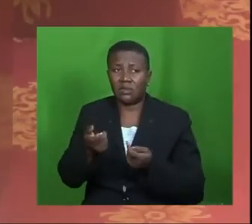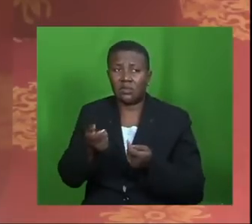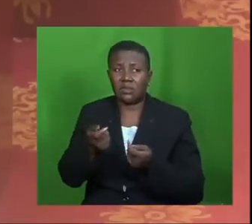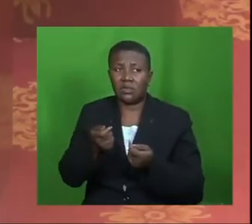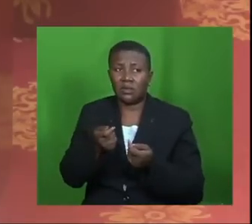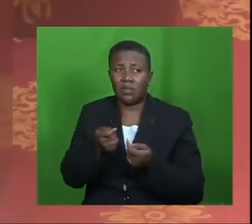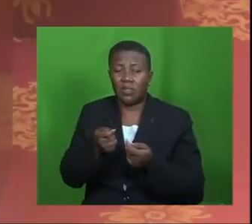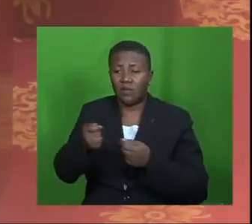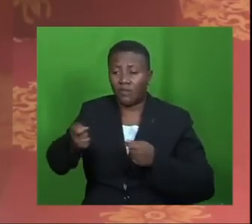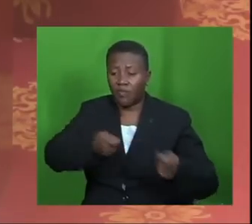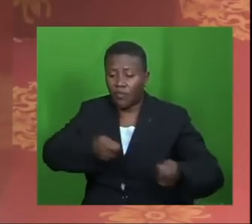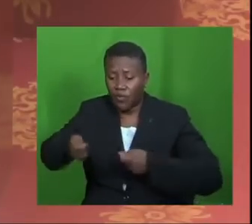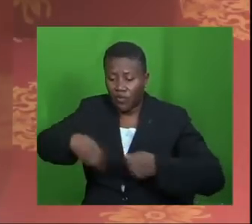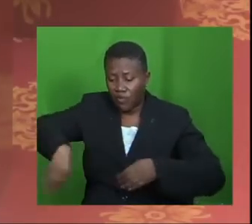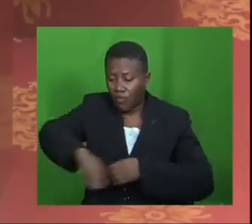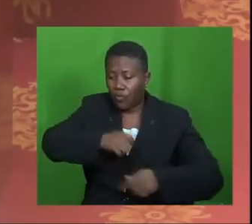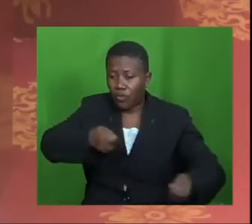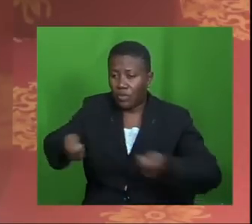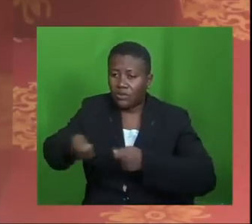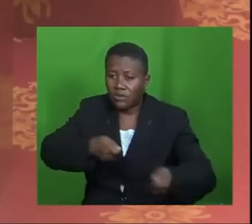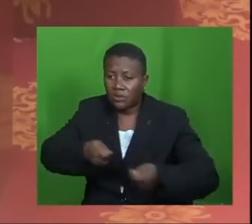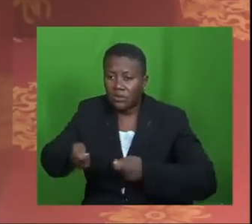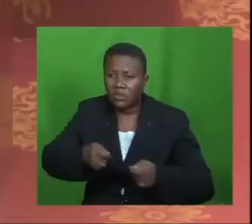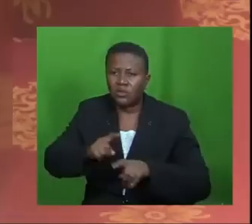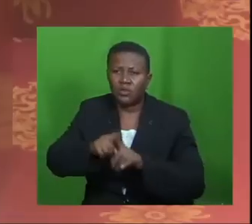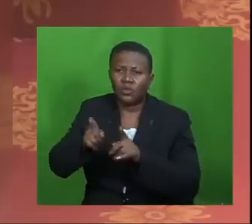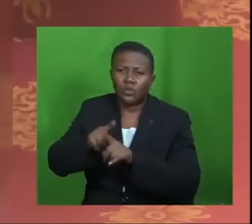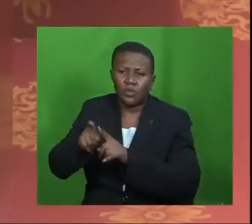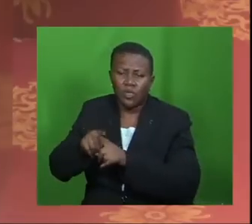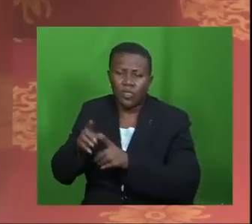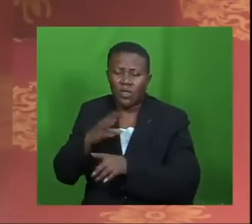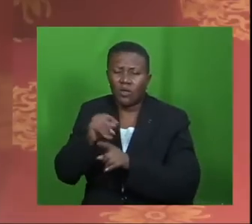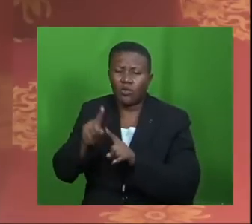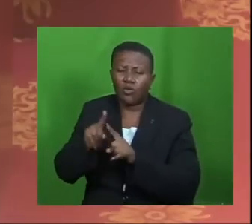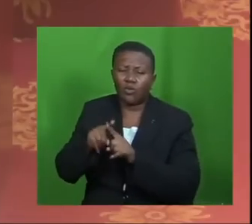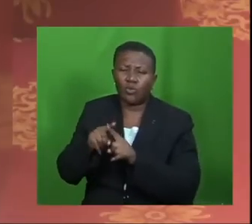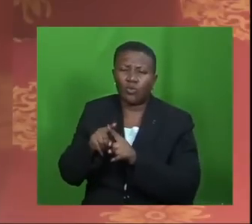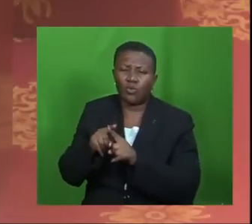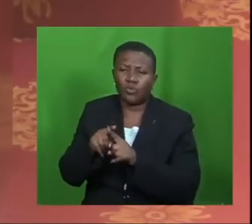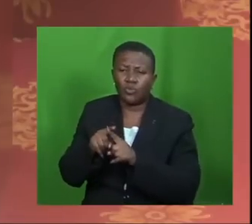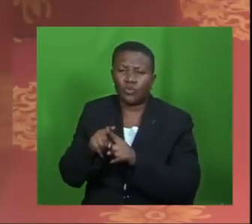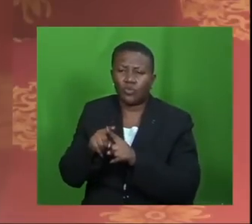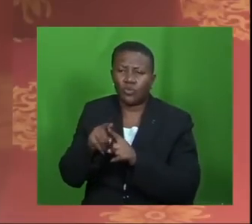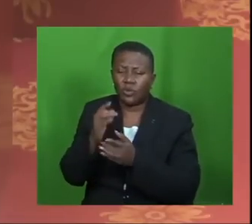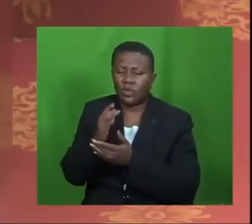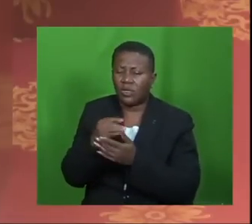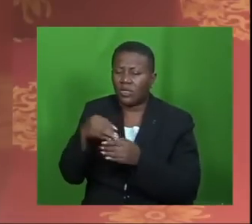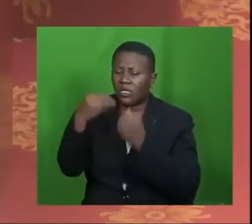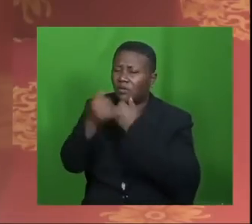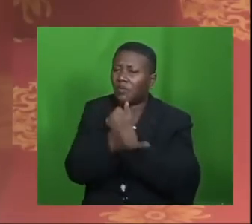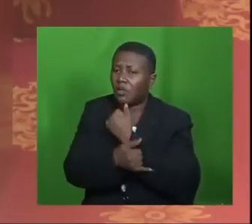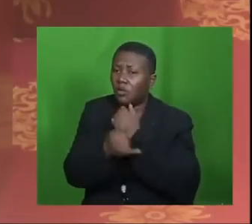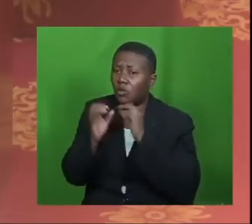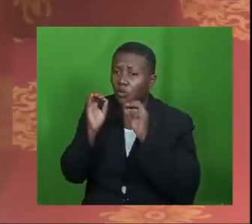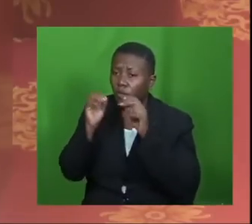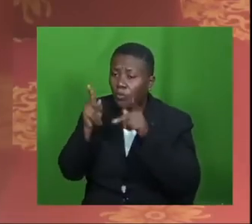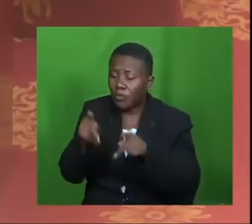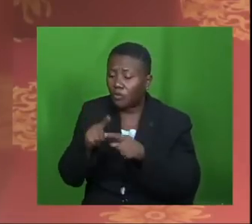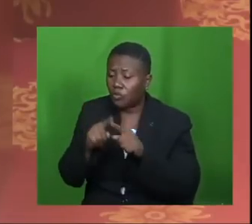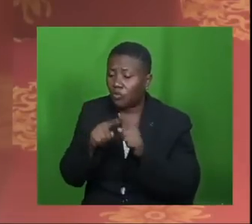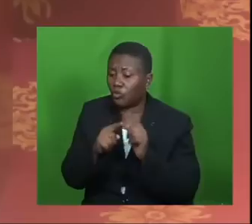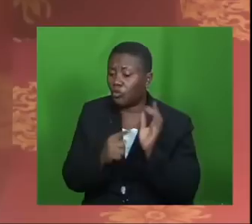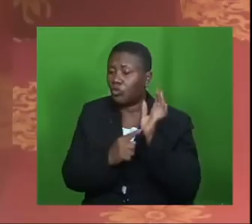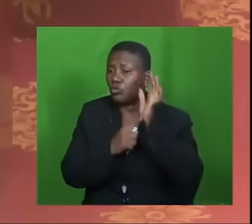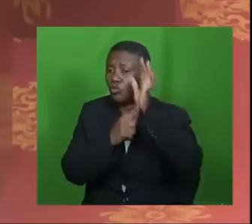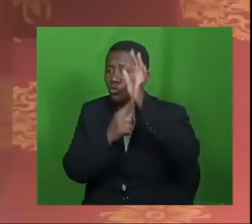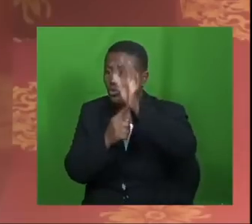global media covering the Black Stars arrival, it offered the country a perfect opportunity to highlight and market